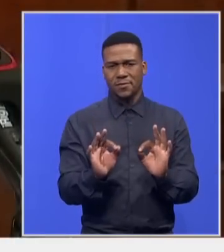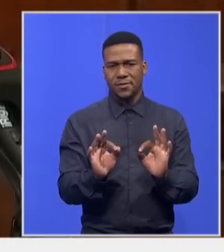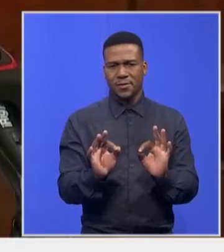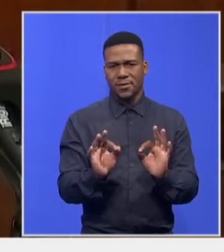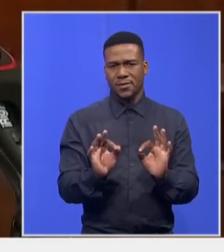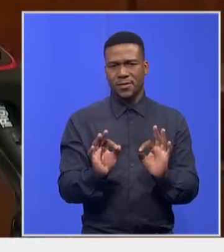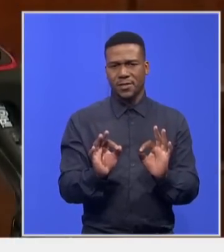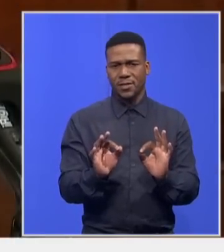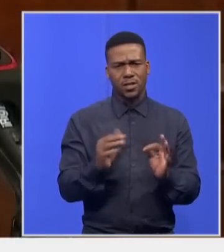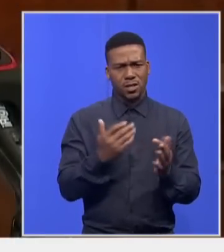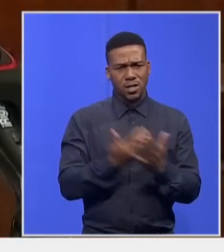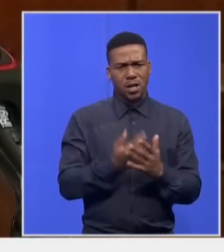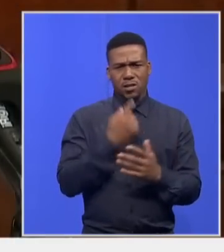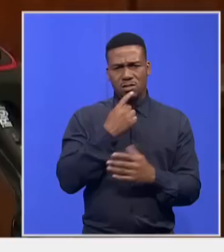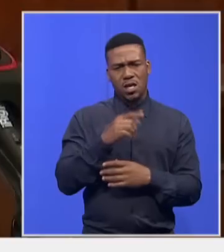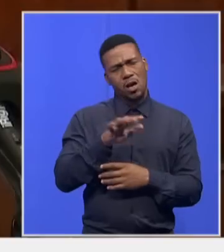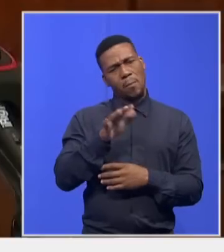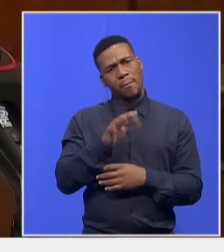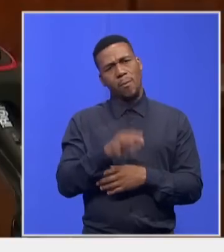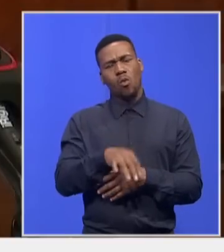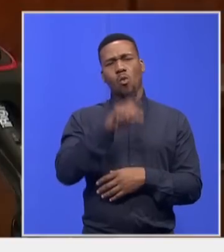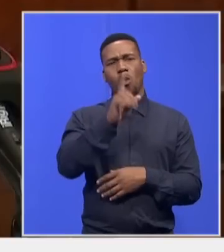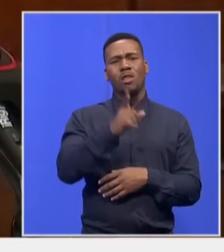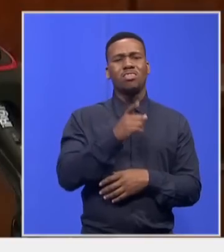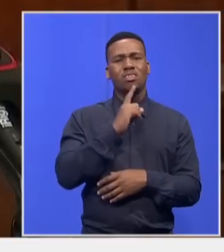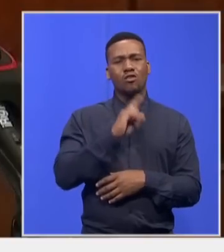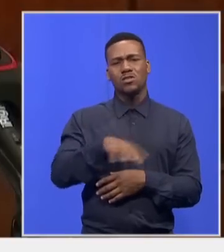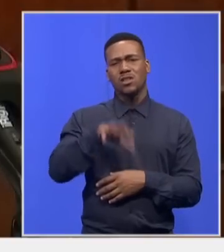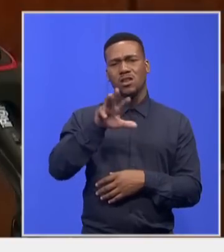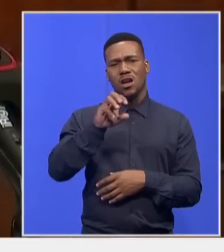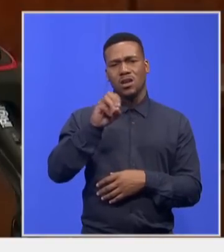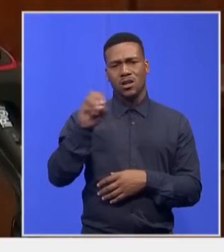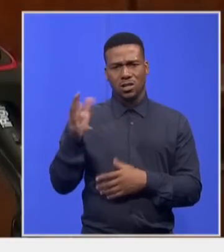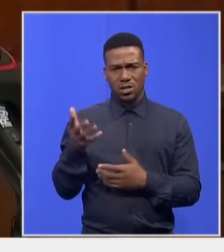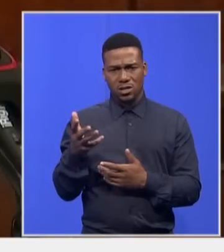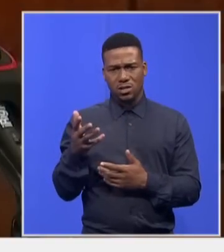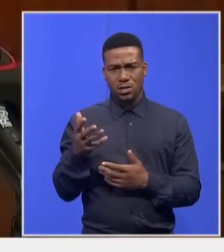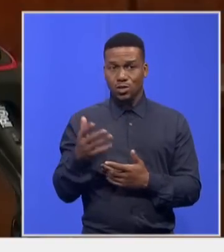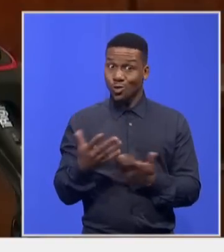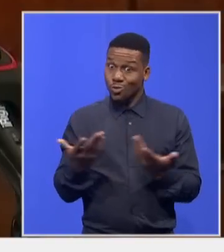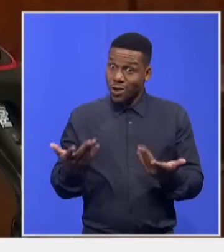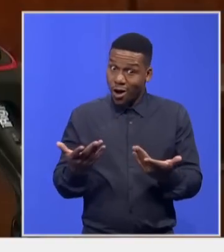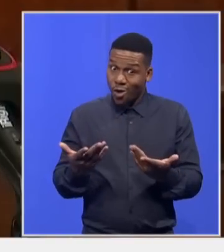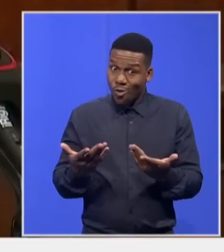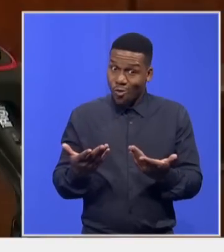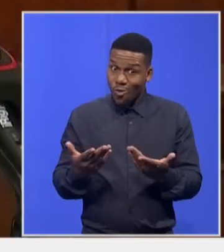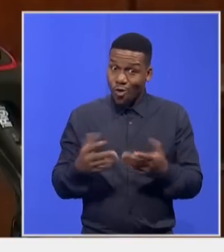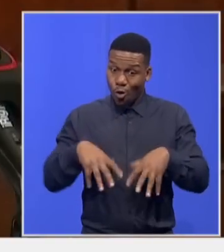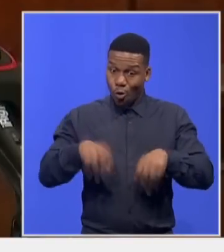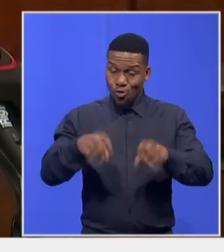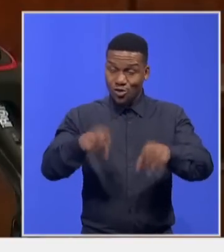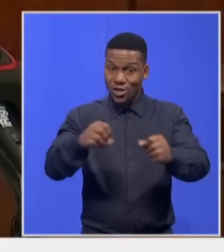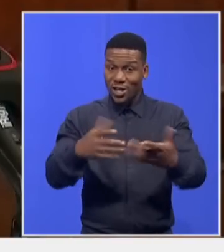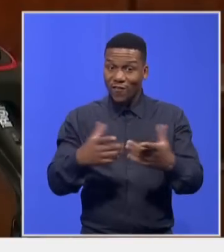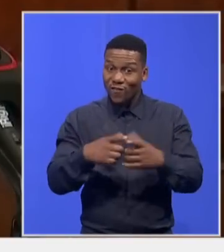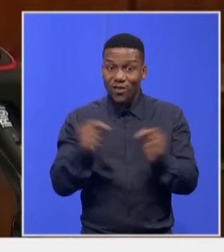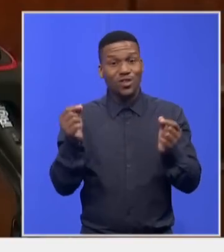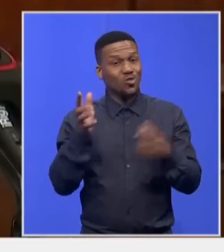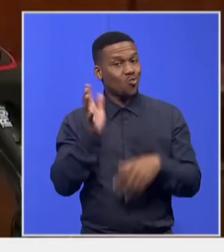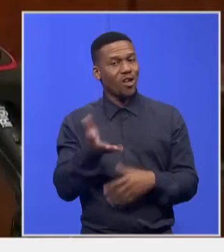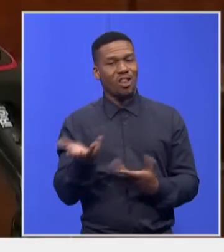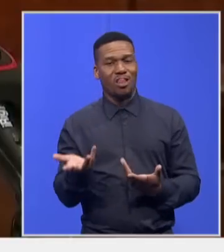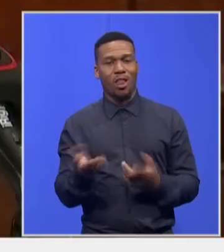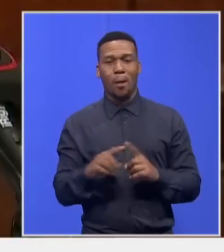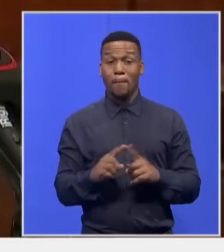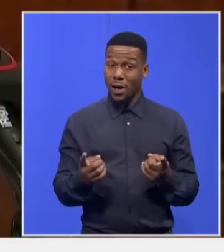was 1,900 megawatts. So suddenly you could be out of load shedding. But unfortunately, it's not that easy. It is